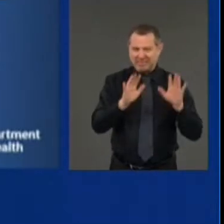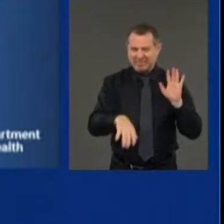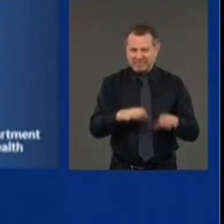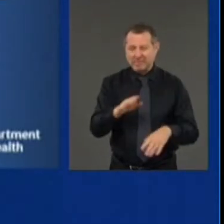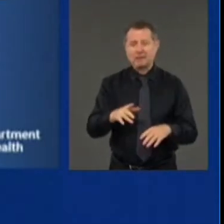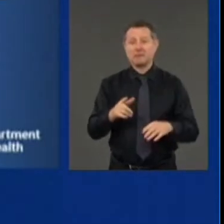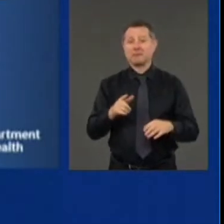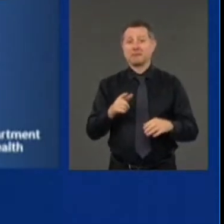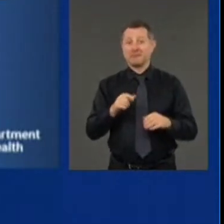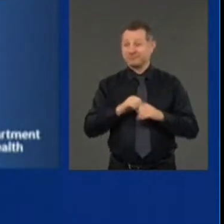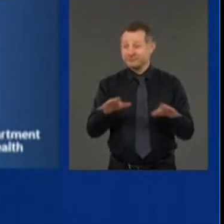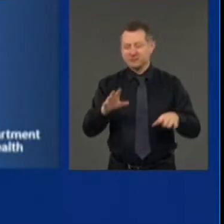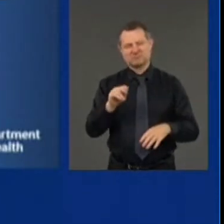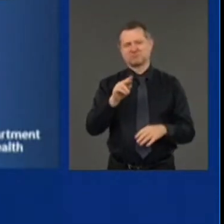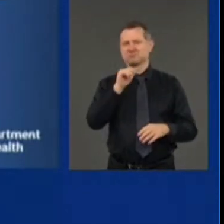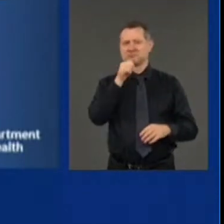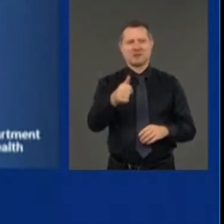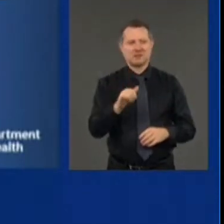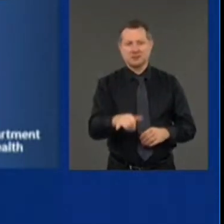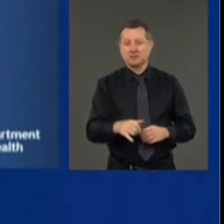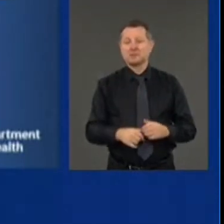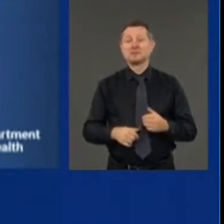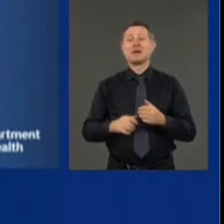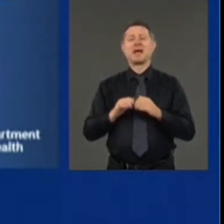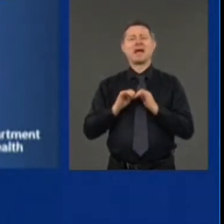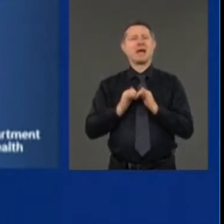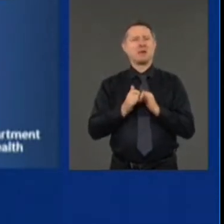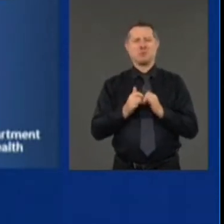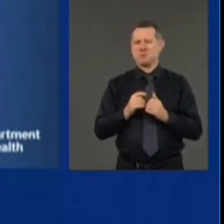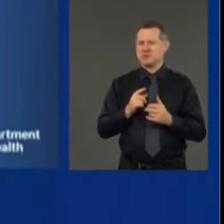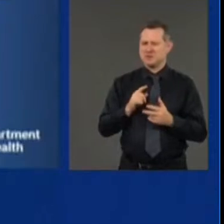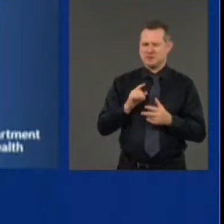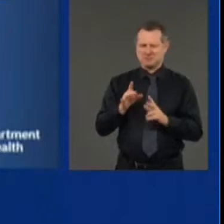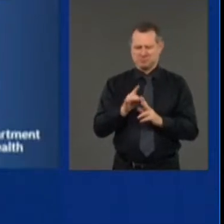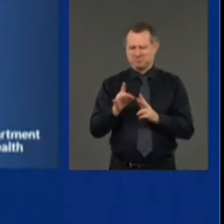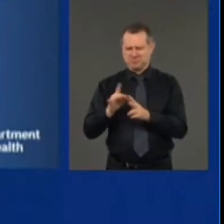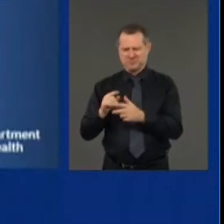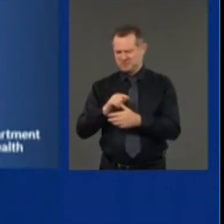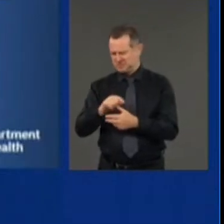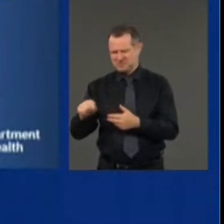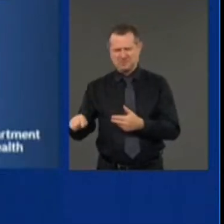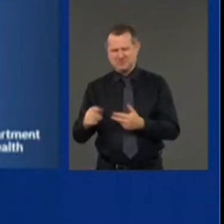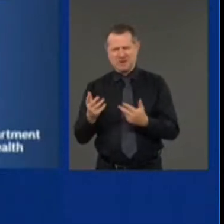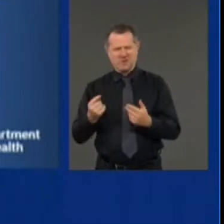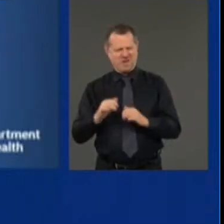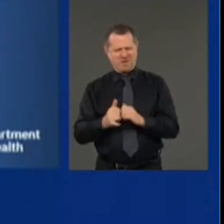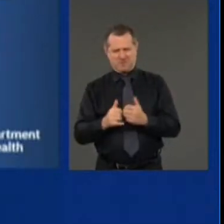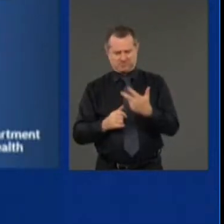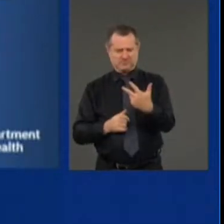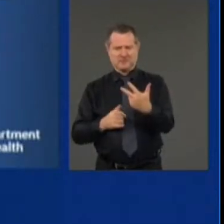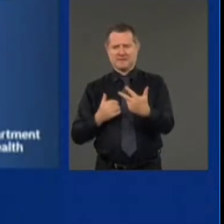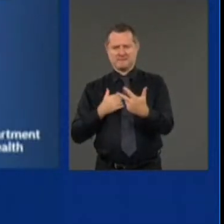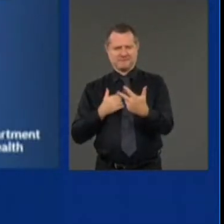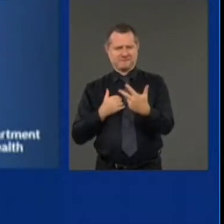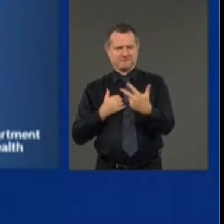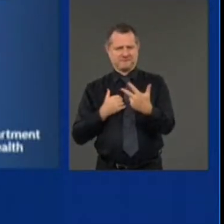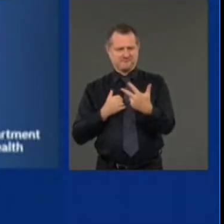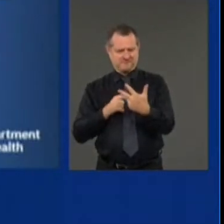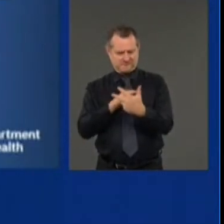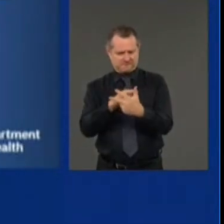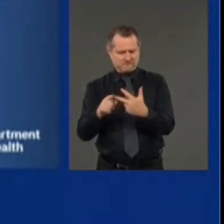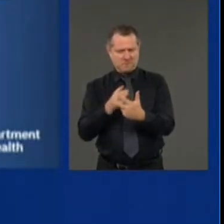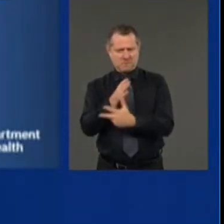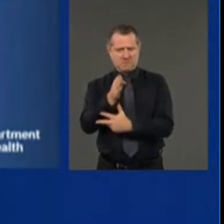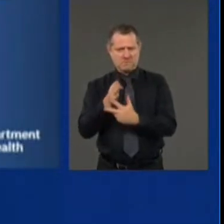So what happened? How did COVID-19 enter the nursing home? So let's look at the three possibilities. There's the staff, there's